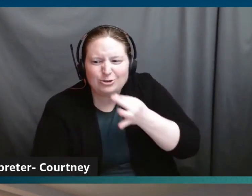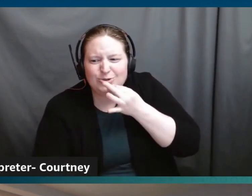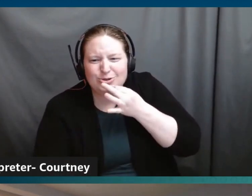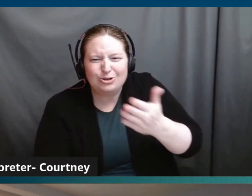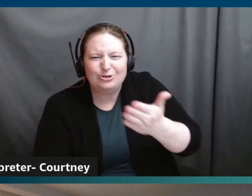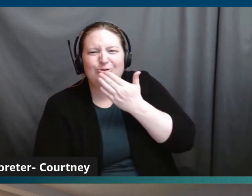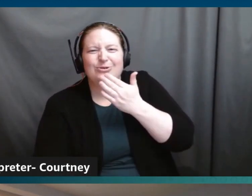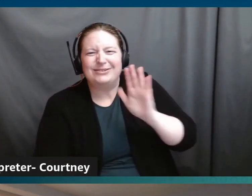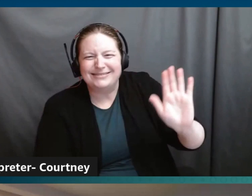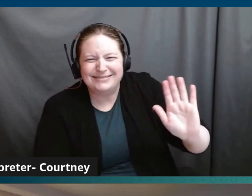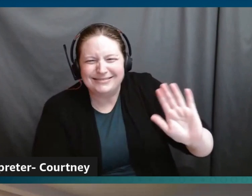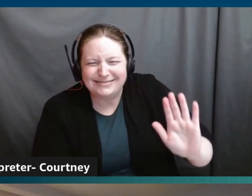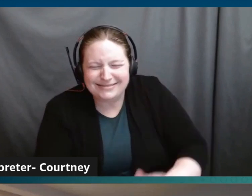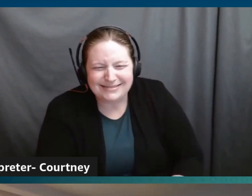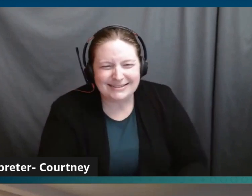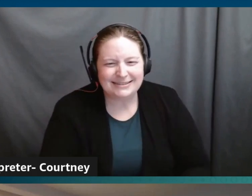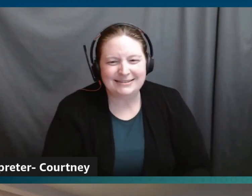didn't,